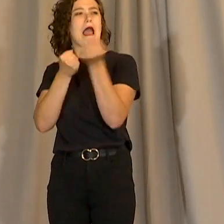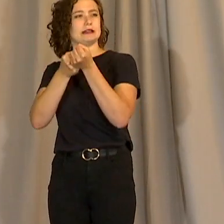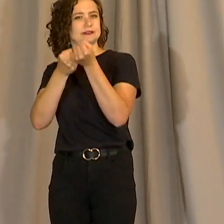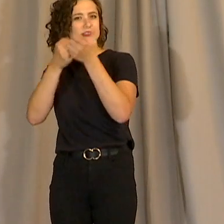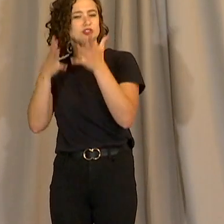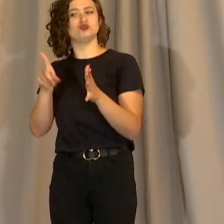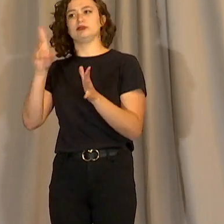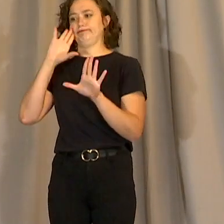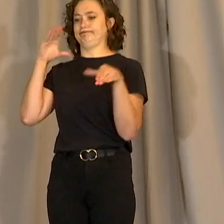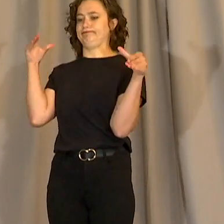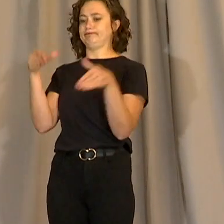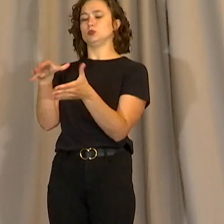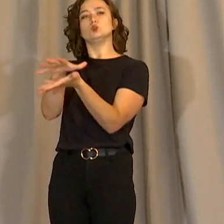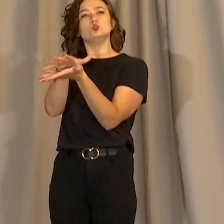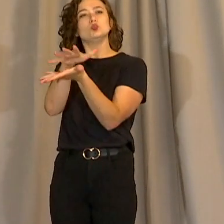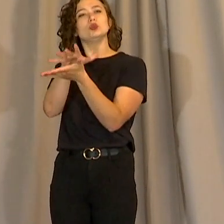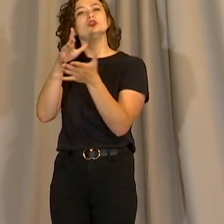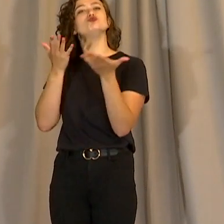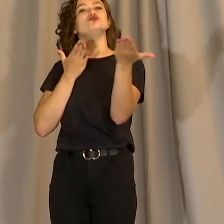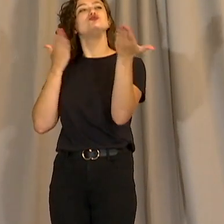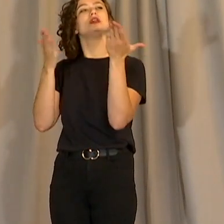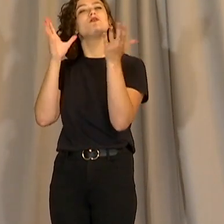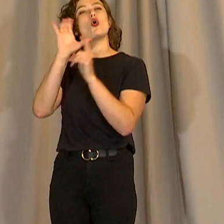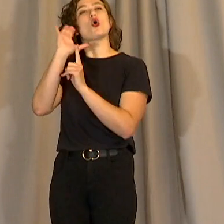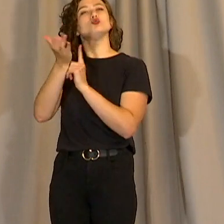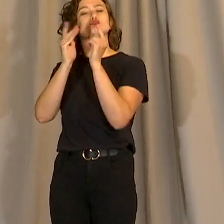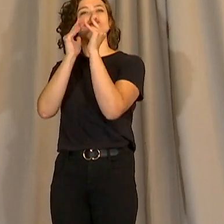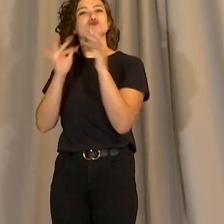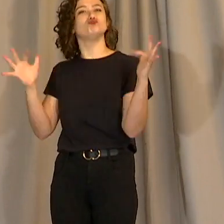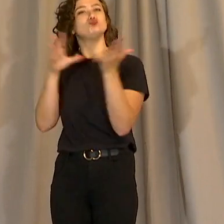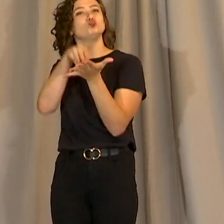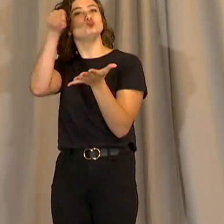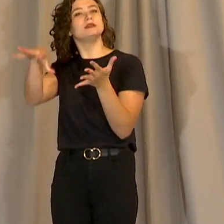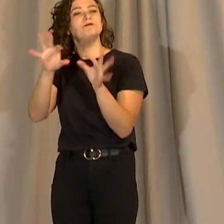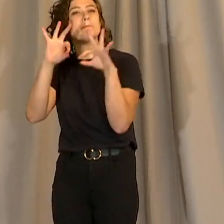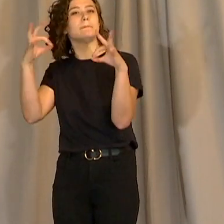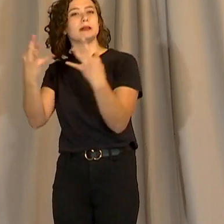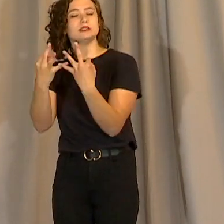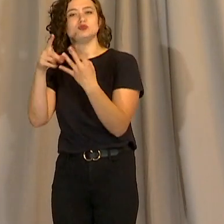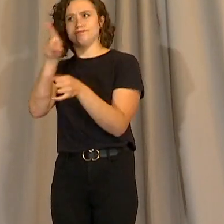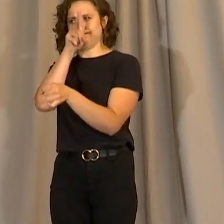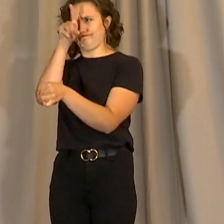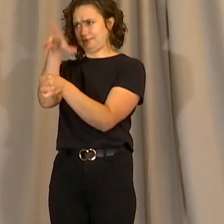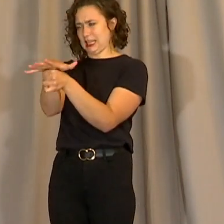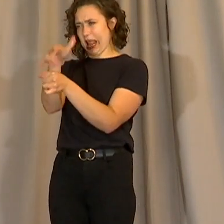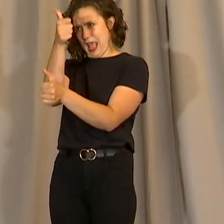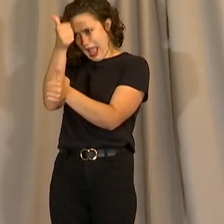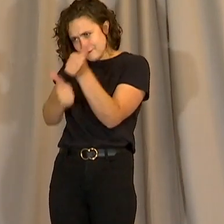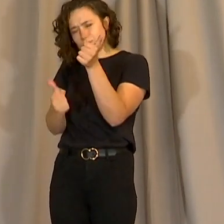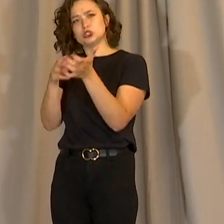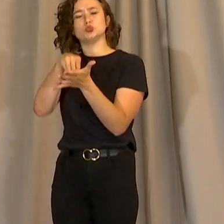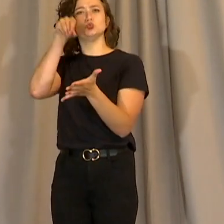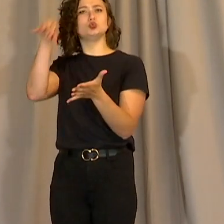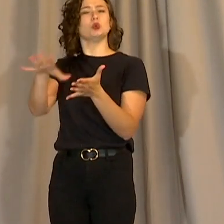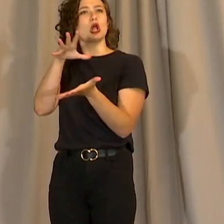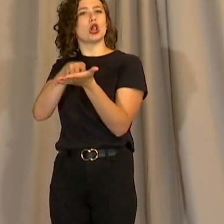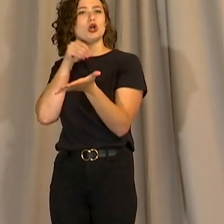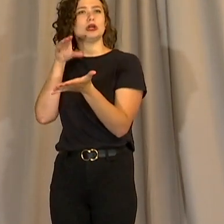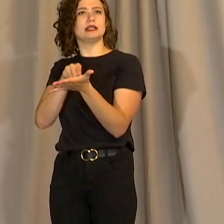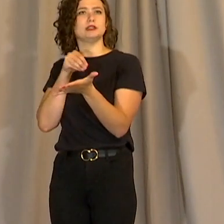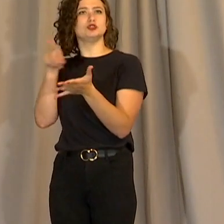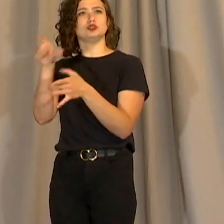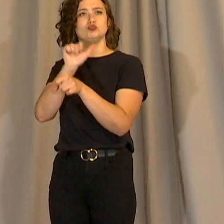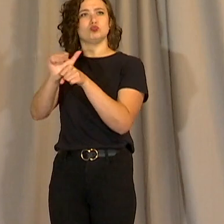in schools serving culturally diverse students and families. She's committed to every student learning. Dr. Rema works